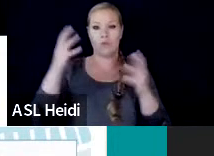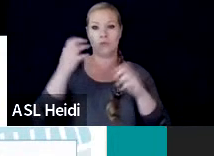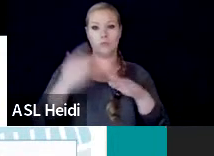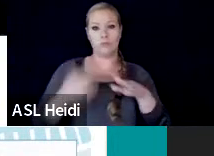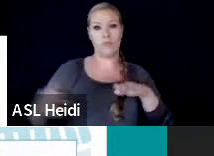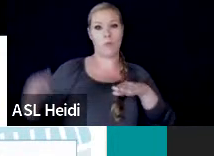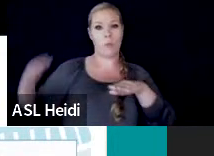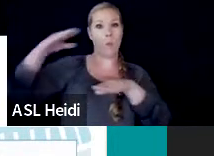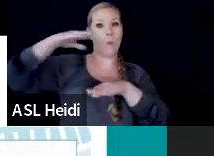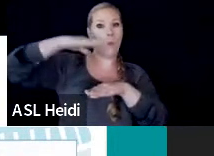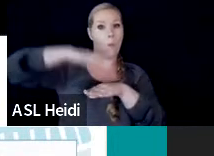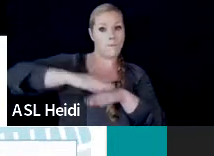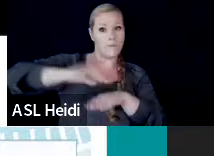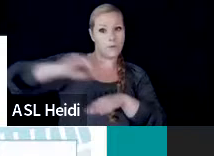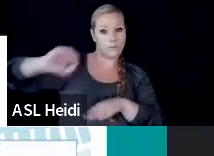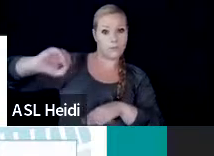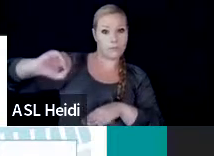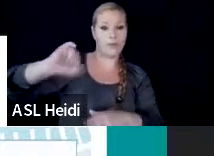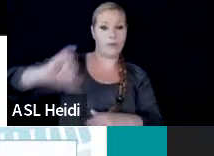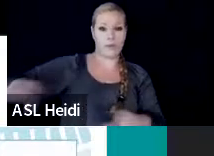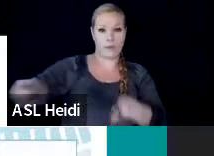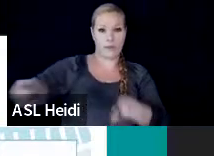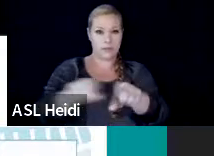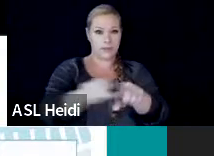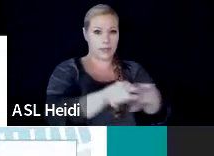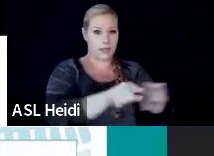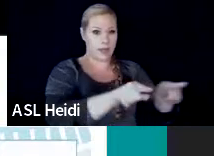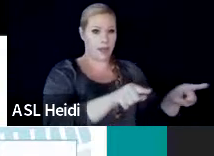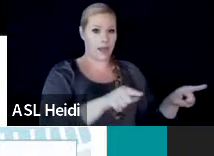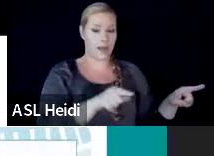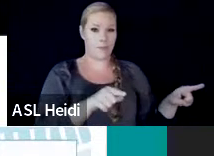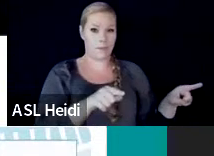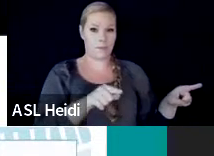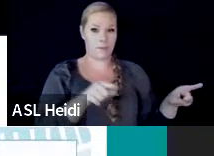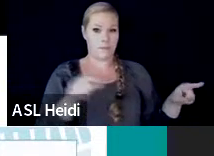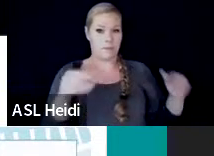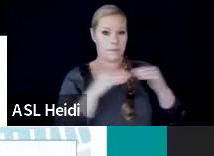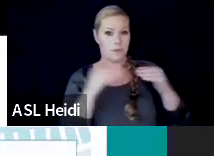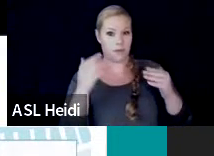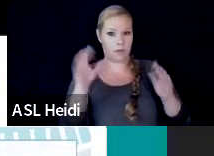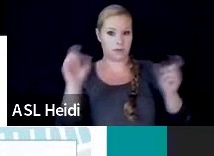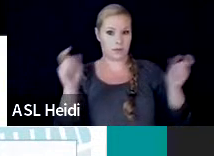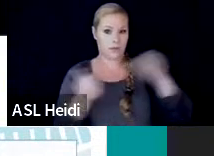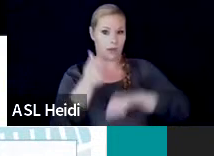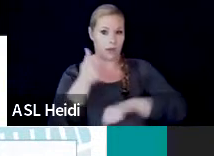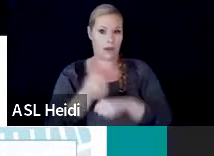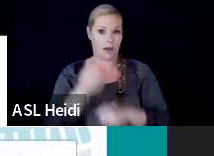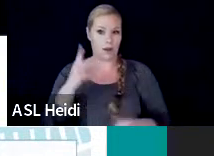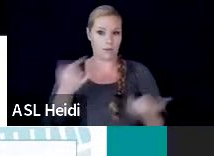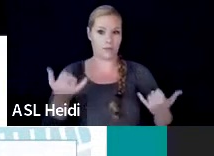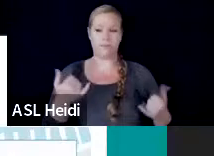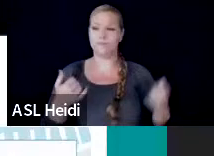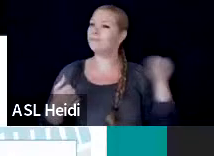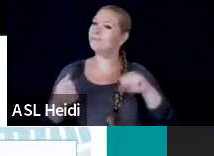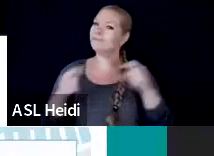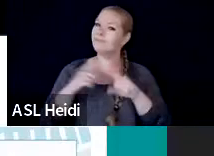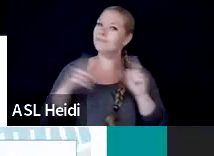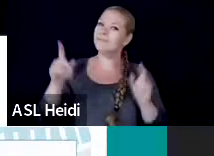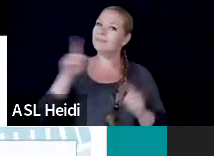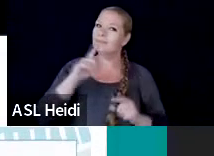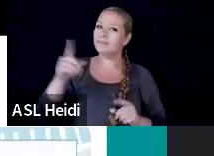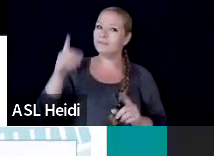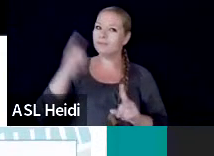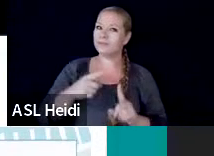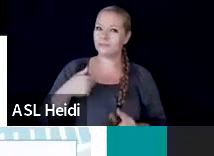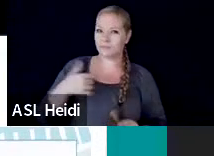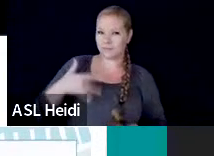the same configuration as it's there now. I get it. It's just intuitively, it would be a lot easier if those